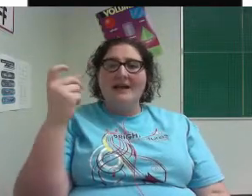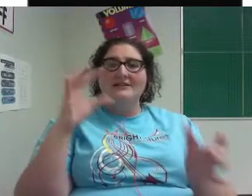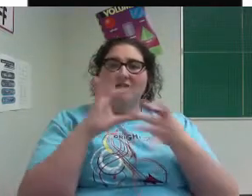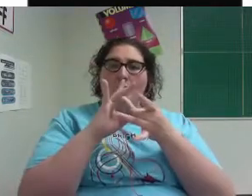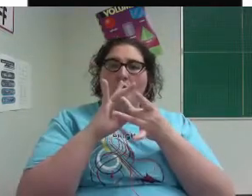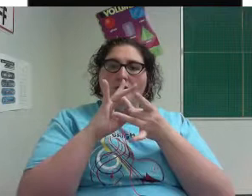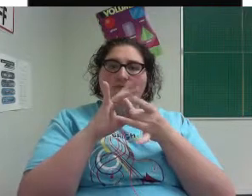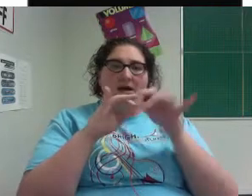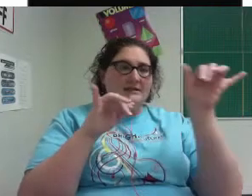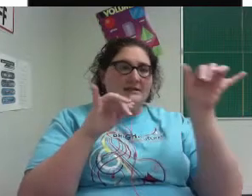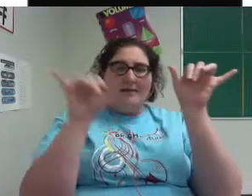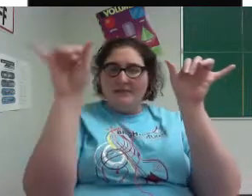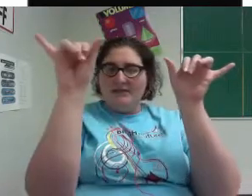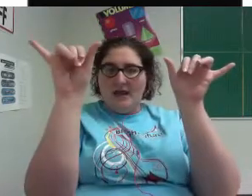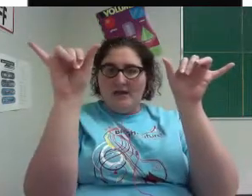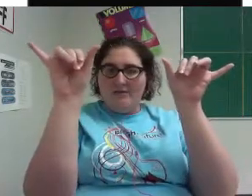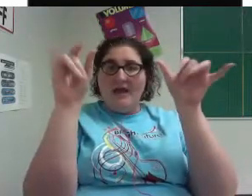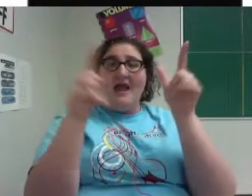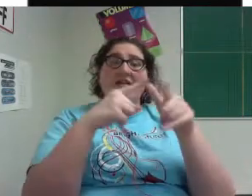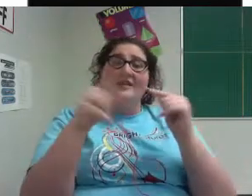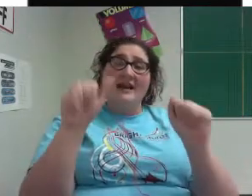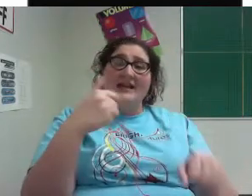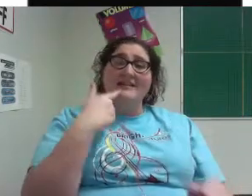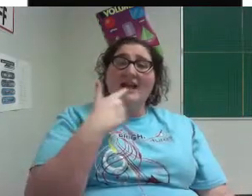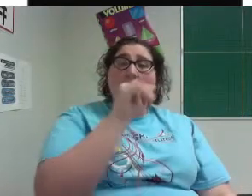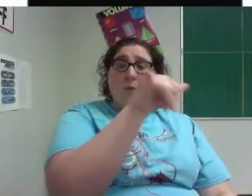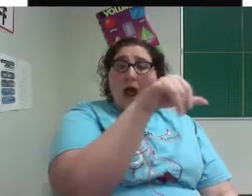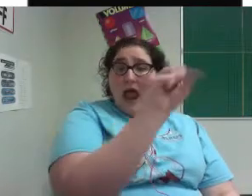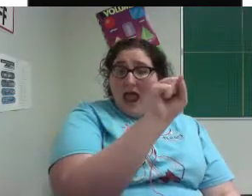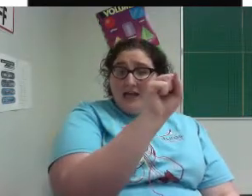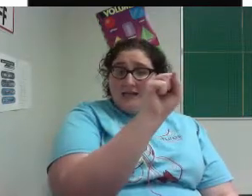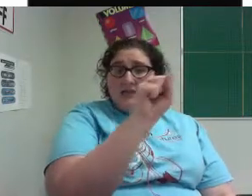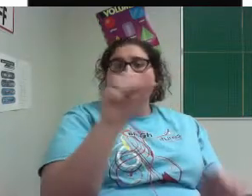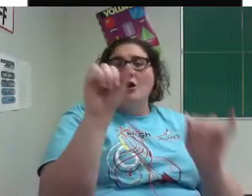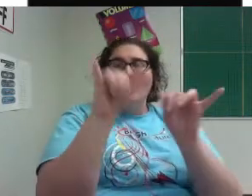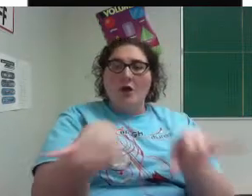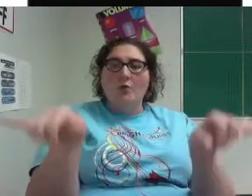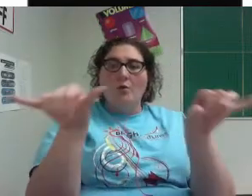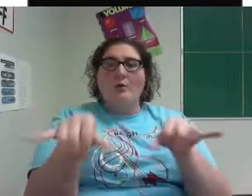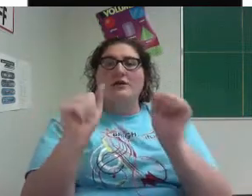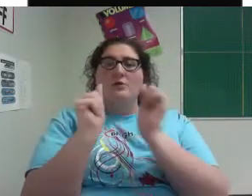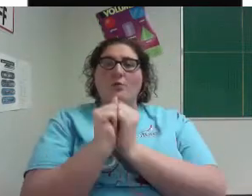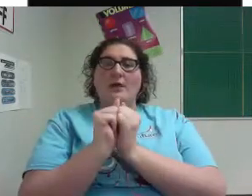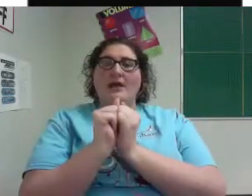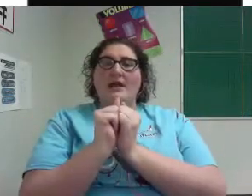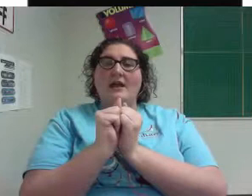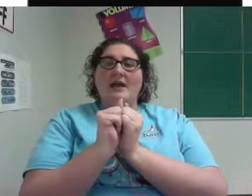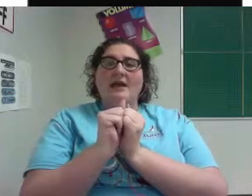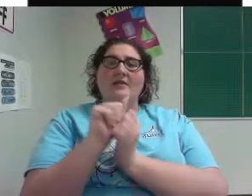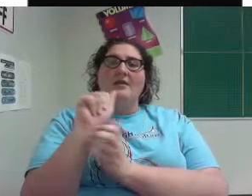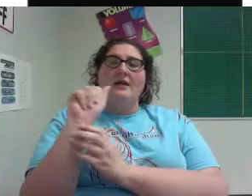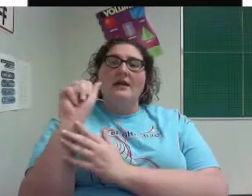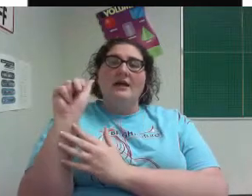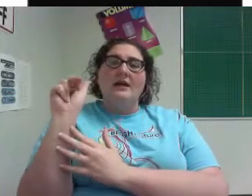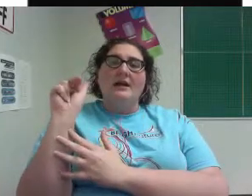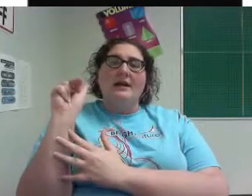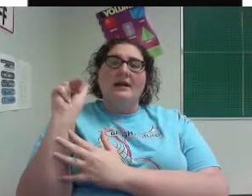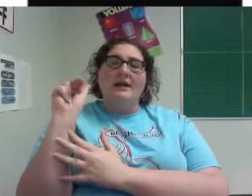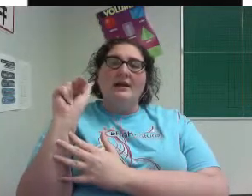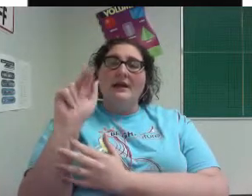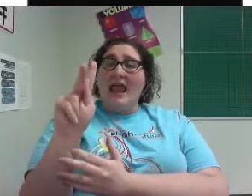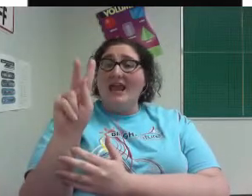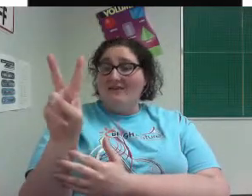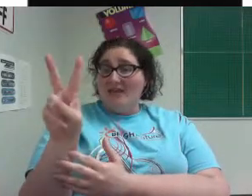because they correspond to the same location. And then I can say YS is congruent